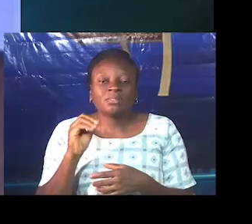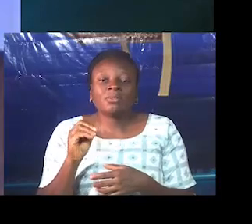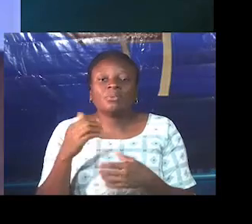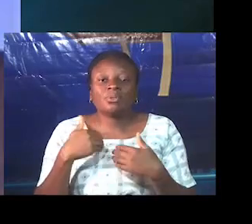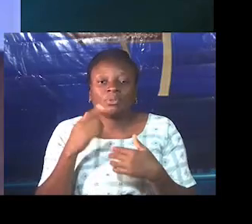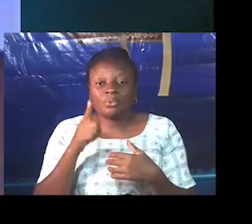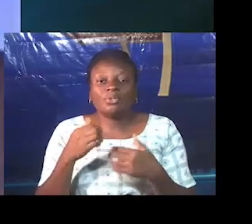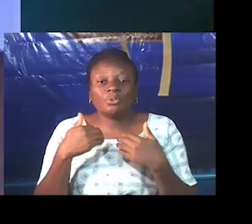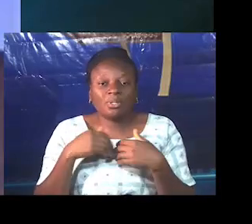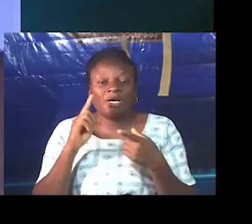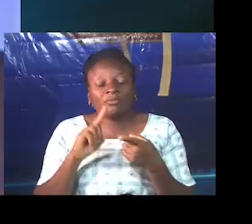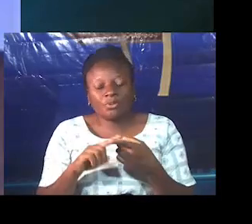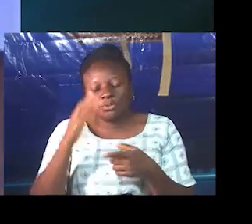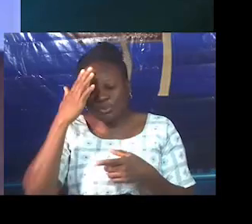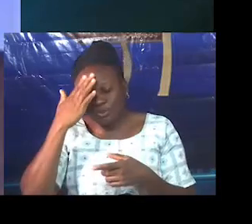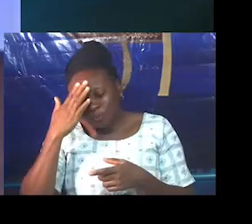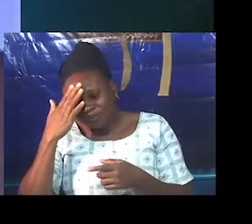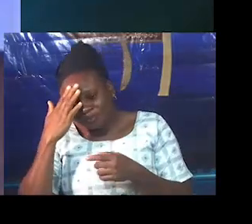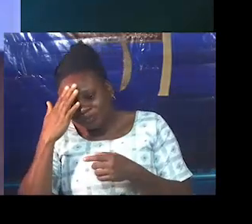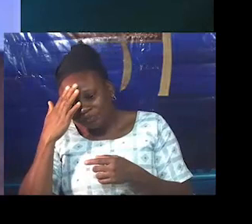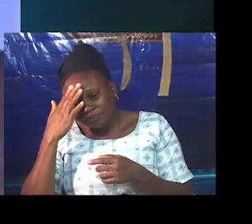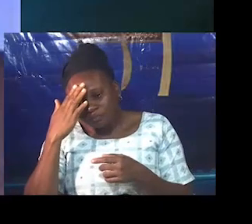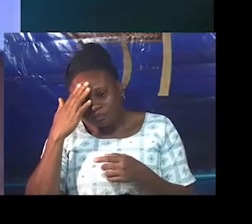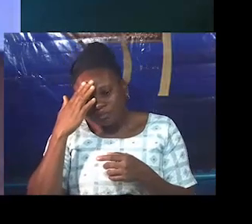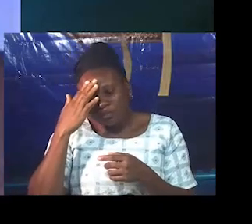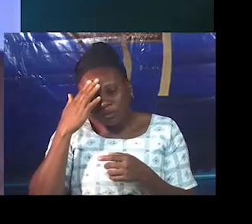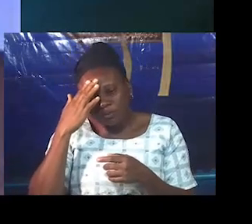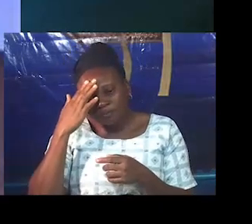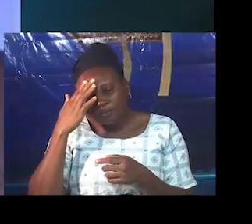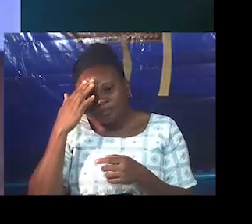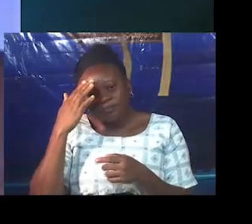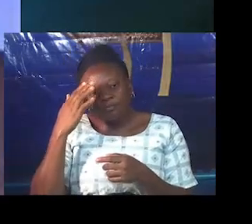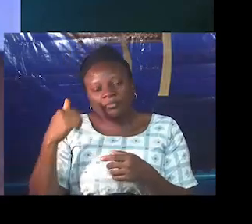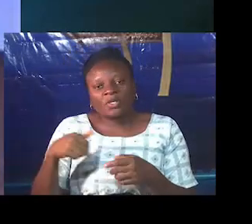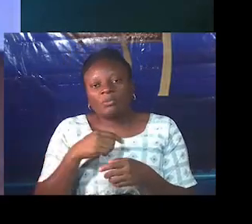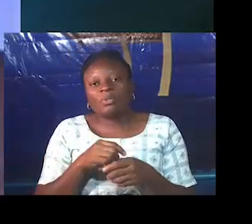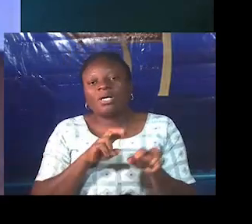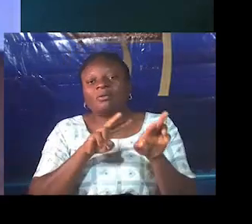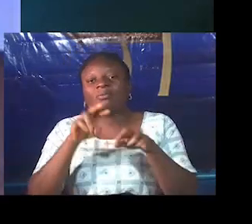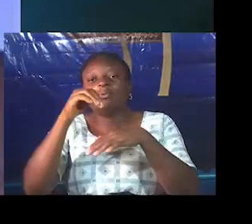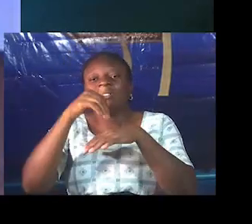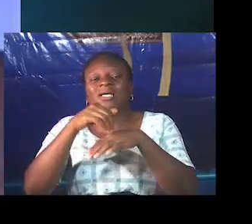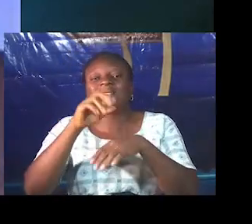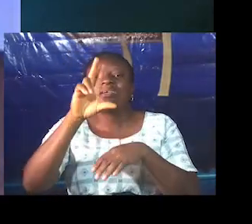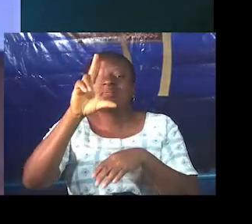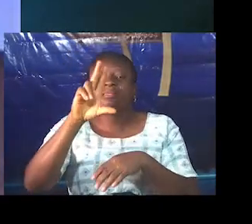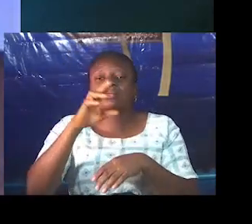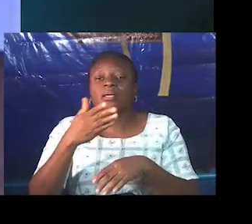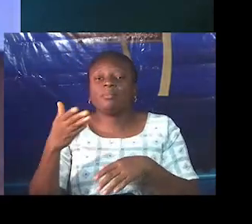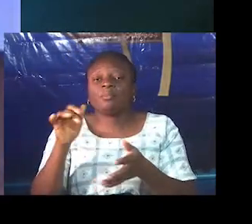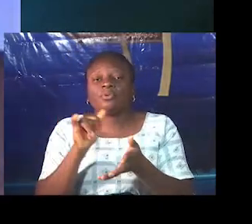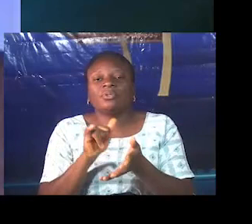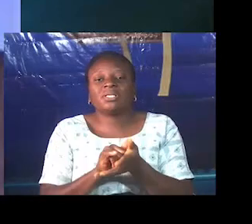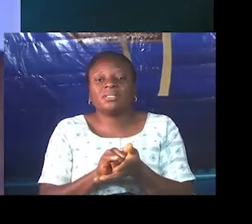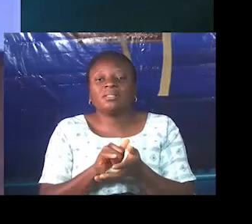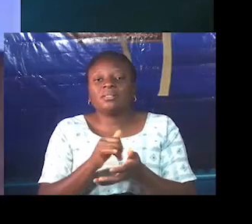not from your tribe. Because the Bible says in Christ Jesus, there is neither Jew nor Greek. Now please,